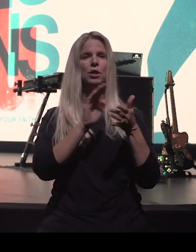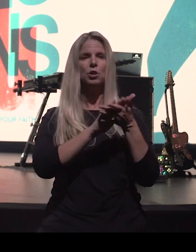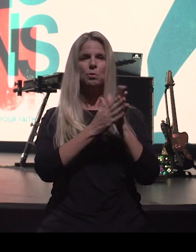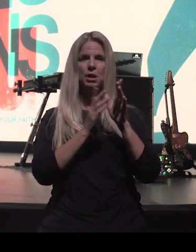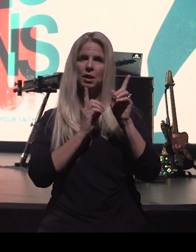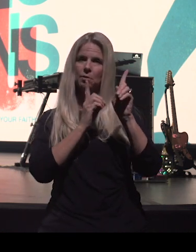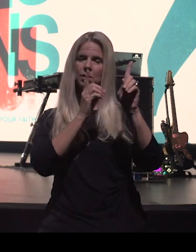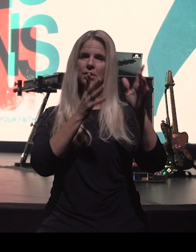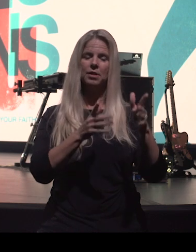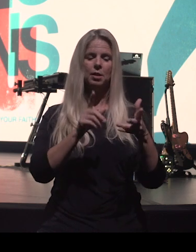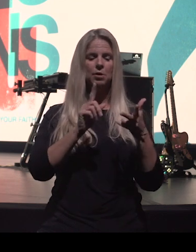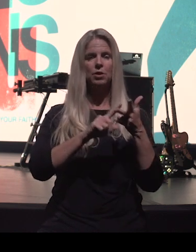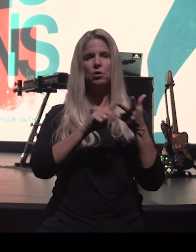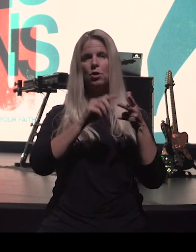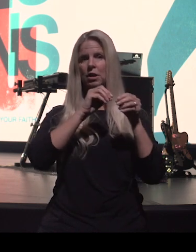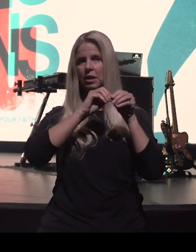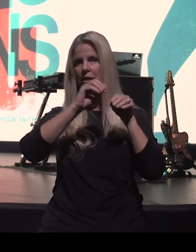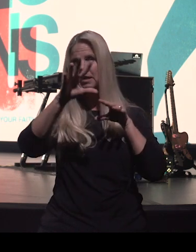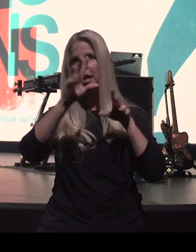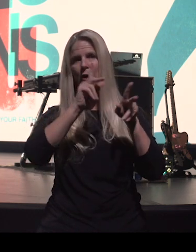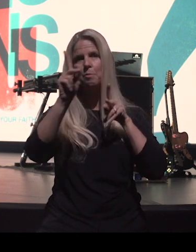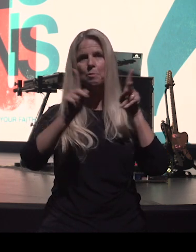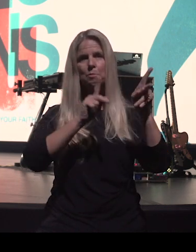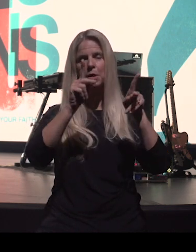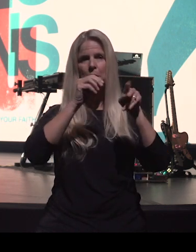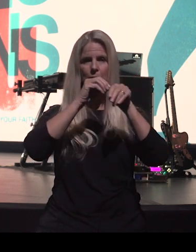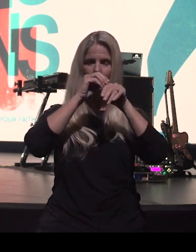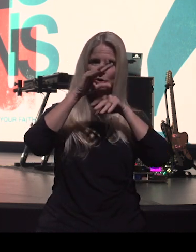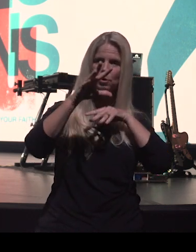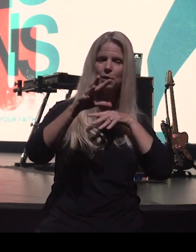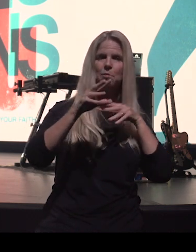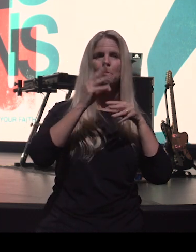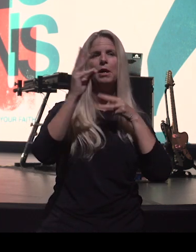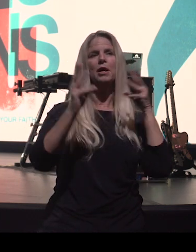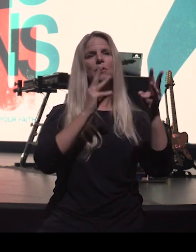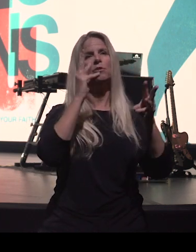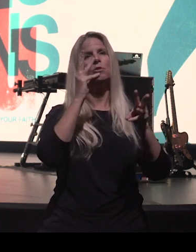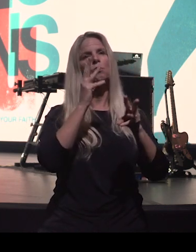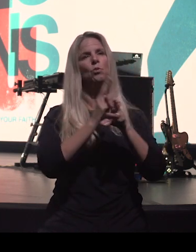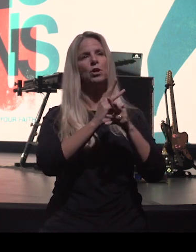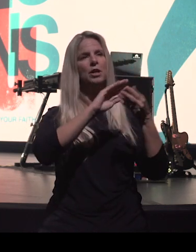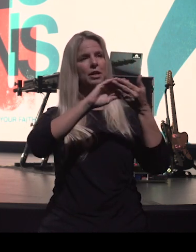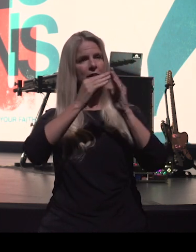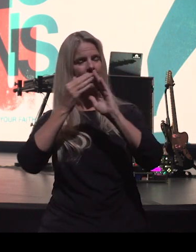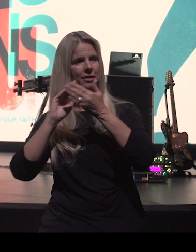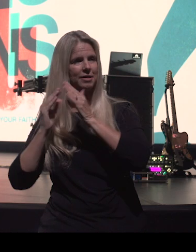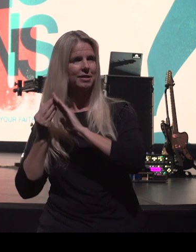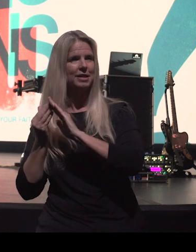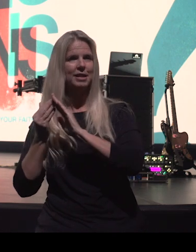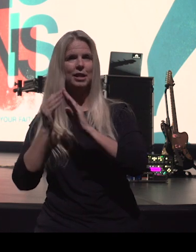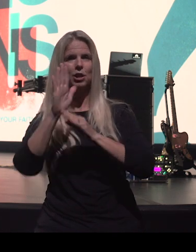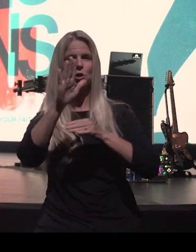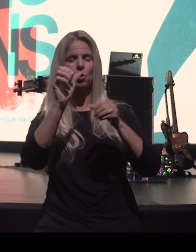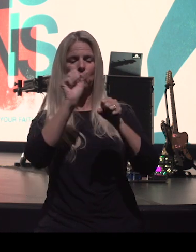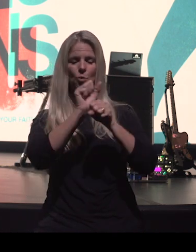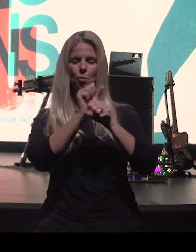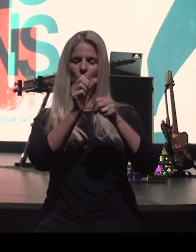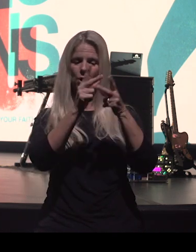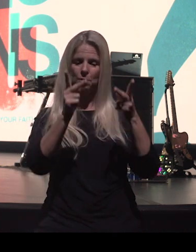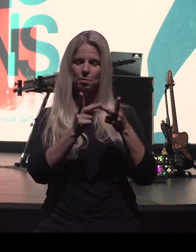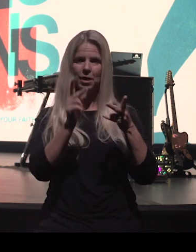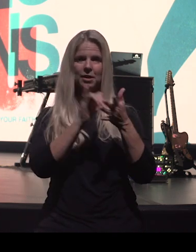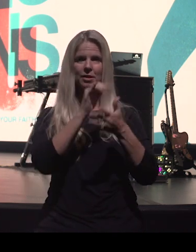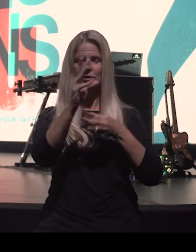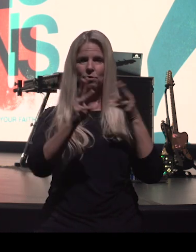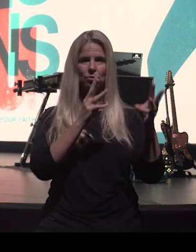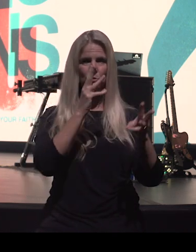to impact the world, your home, your city, your workplace, and the world. And that is why when you log onto